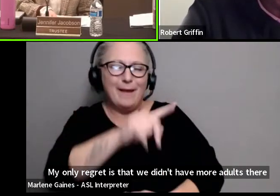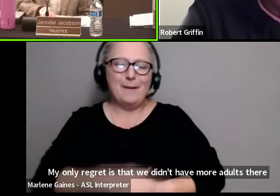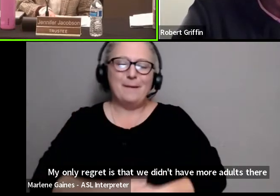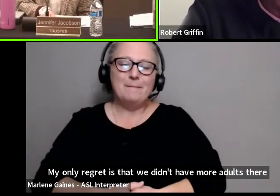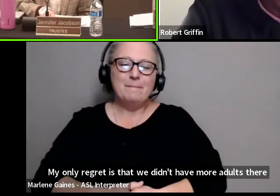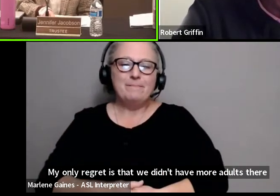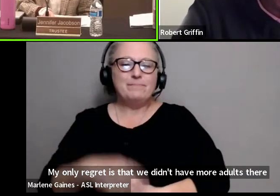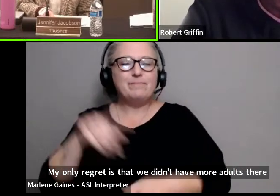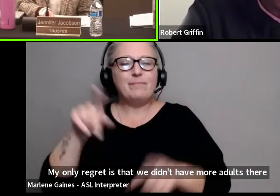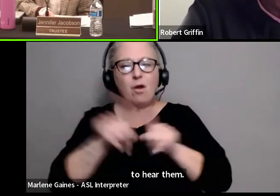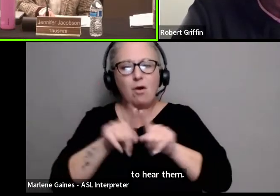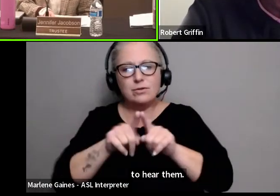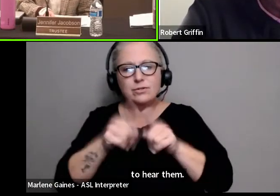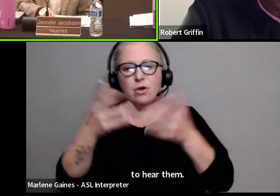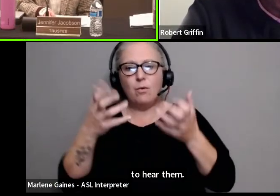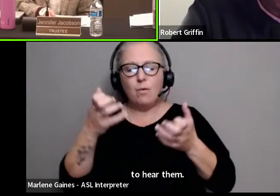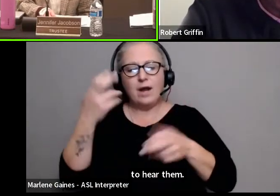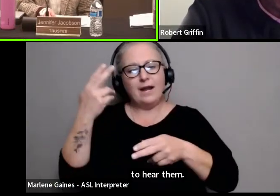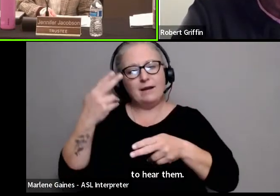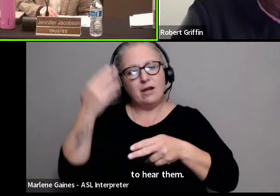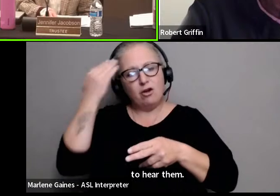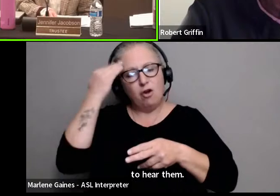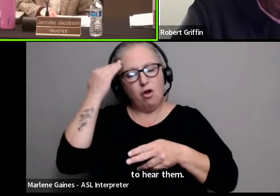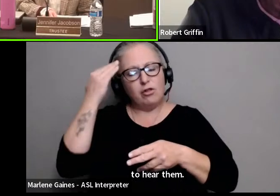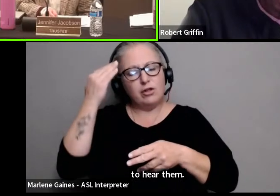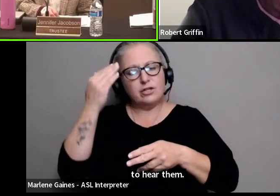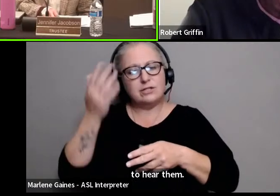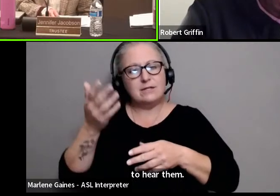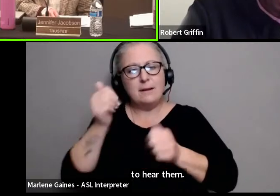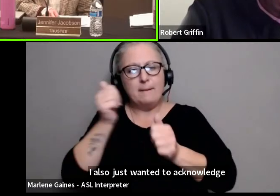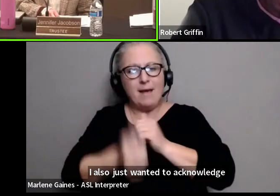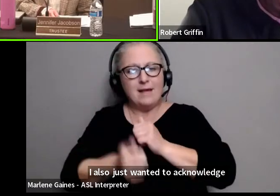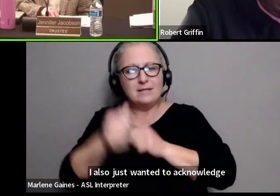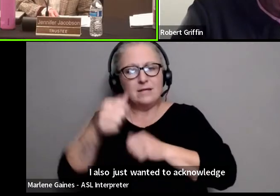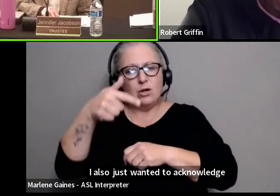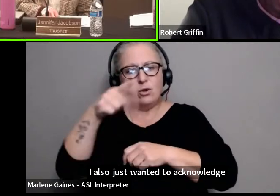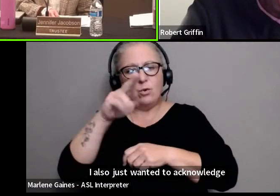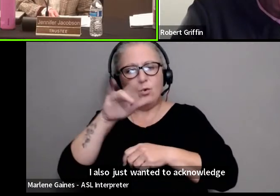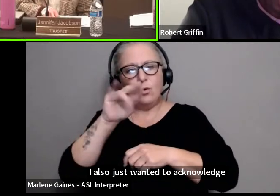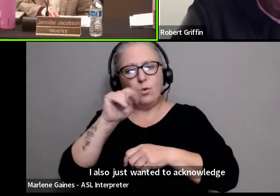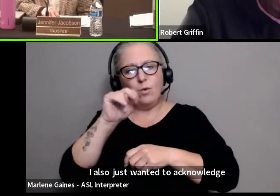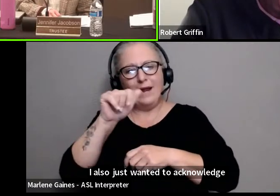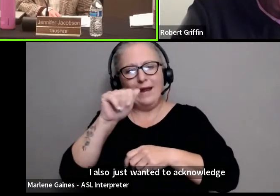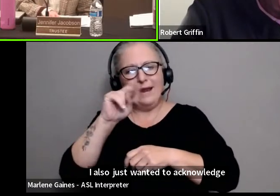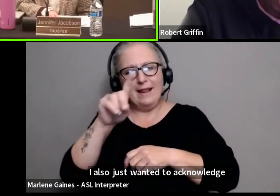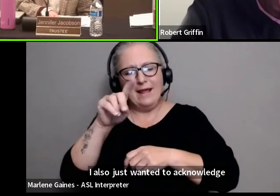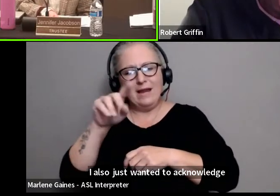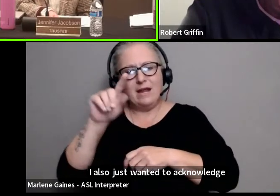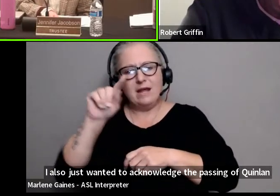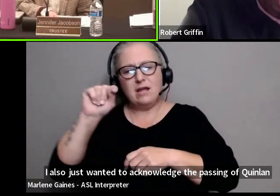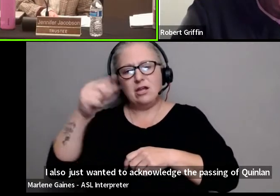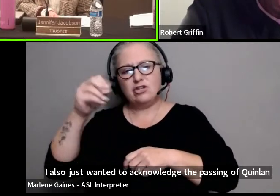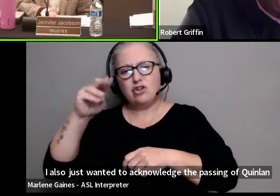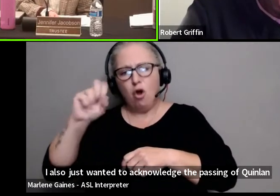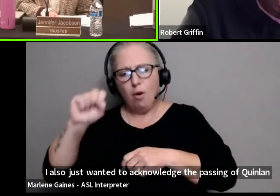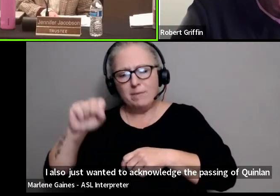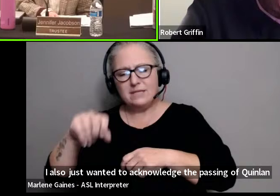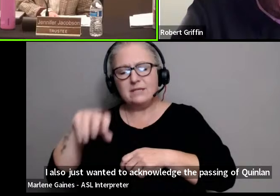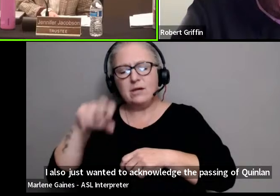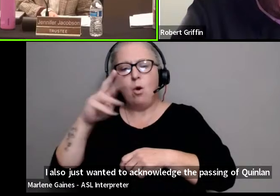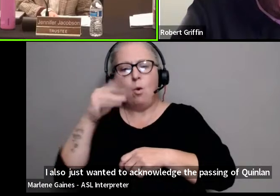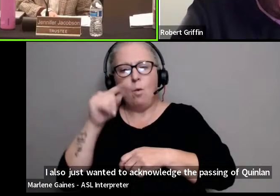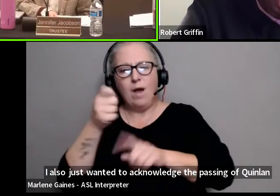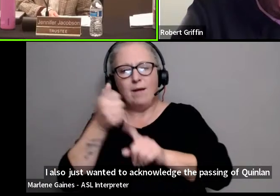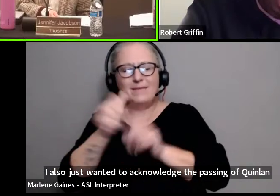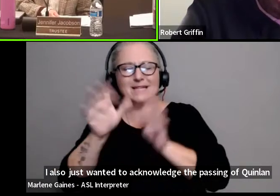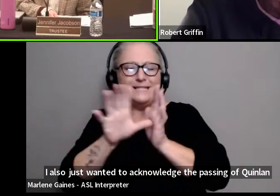I also just wanted to acknowledge the passing of Quinlan Thomas White he was a senior